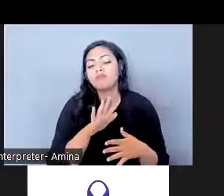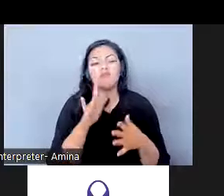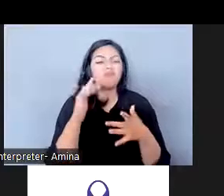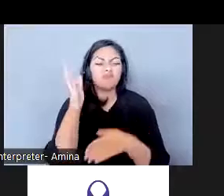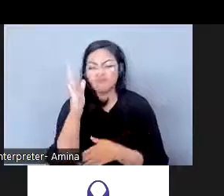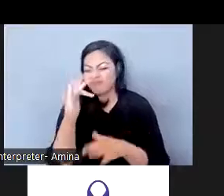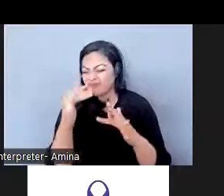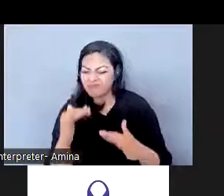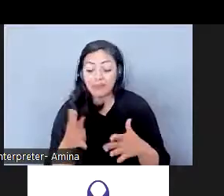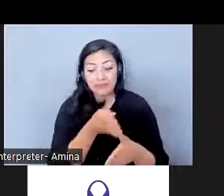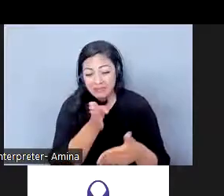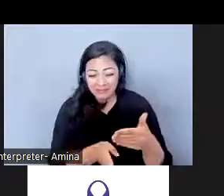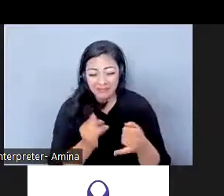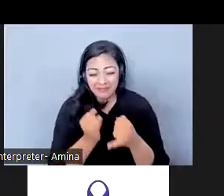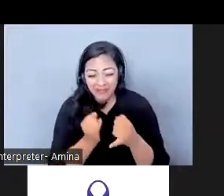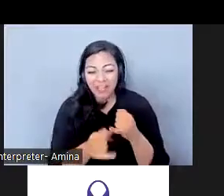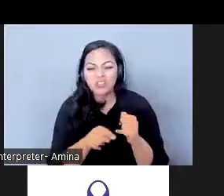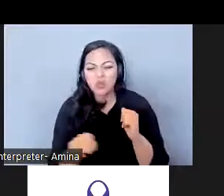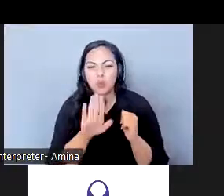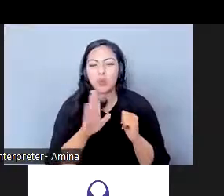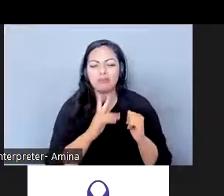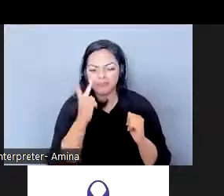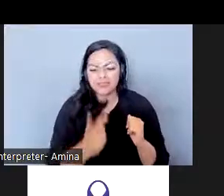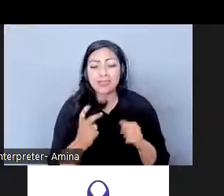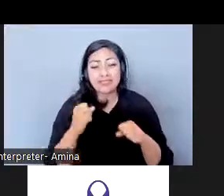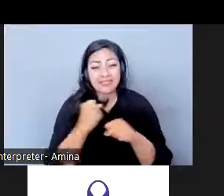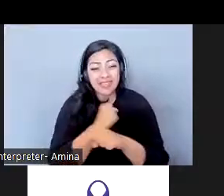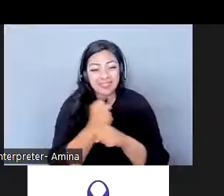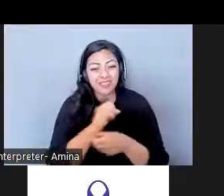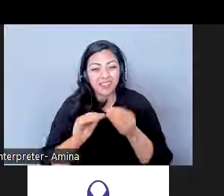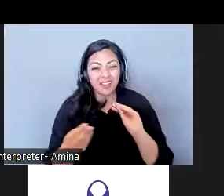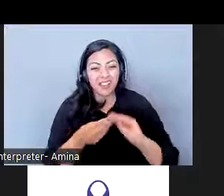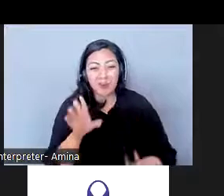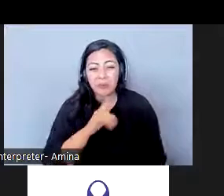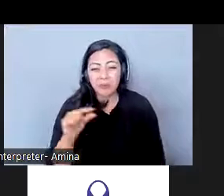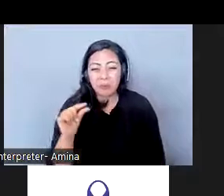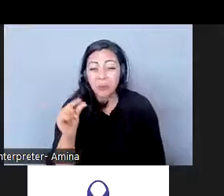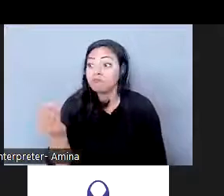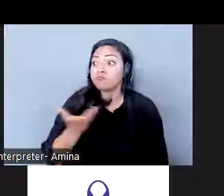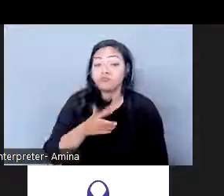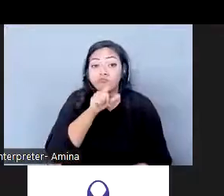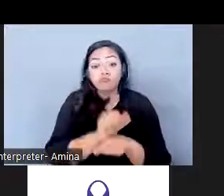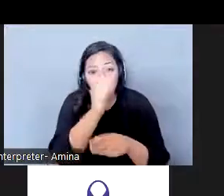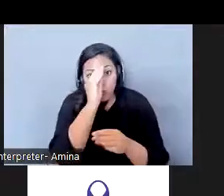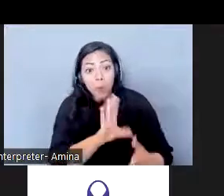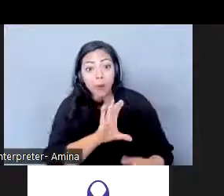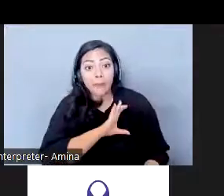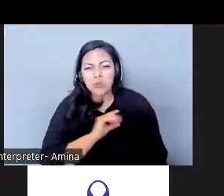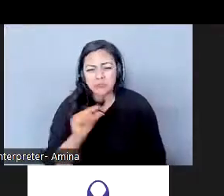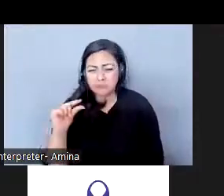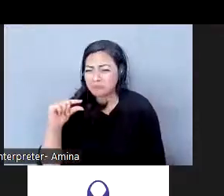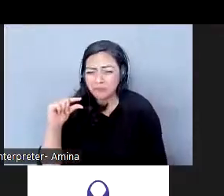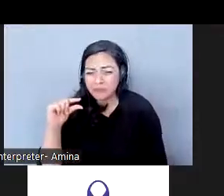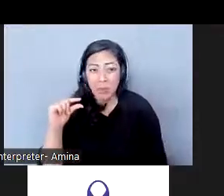reporting statistics are very, very poor. A lot of people don't report this stuff. So in a lot of cases, we might be presenting on material that you